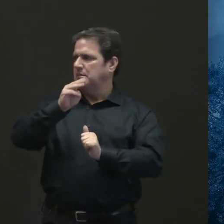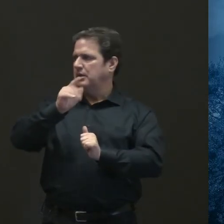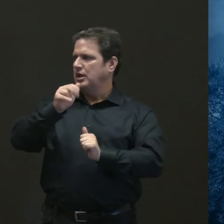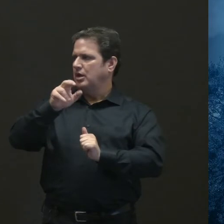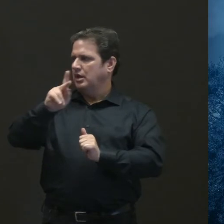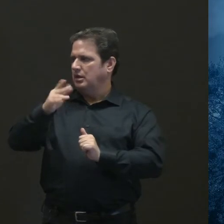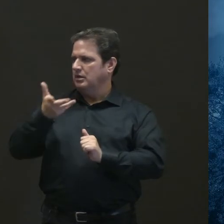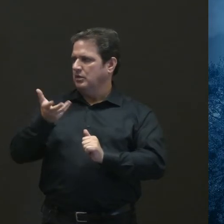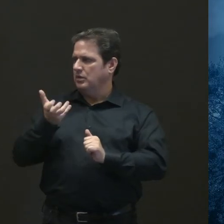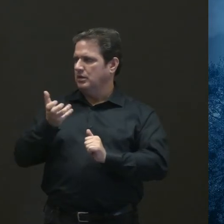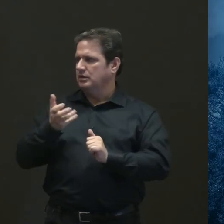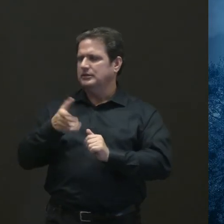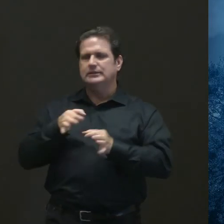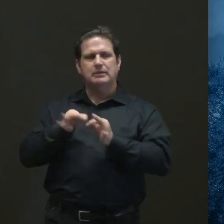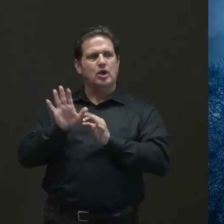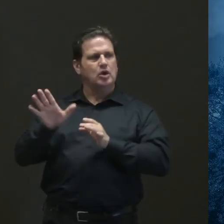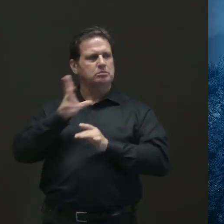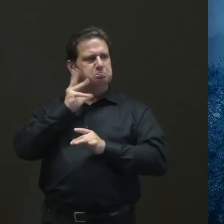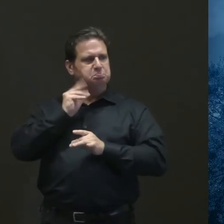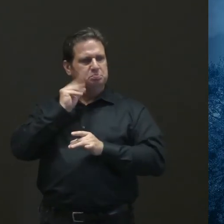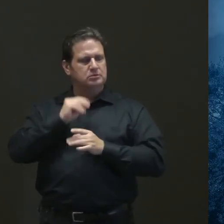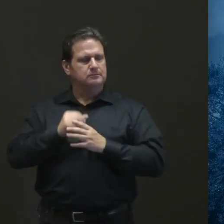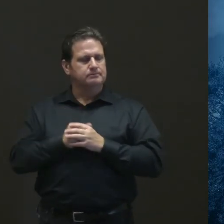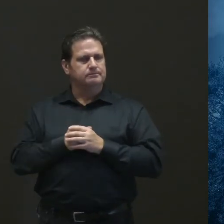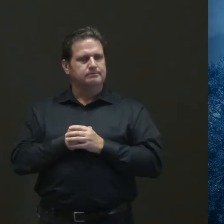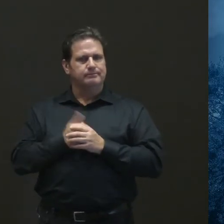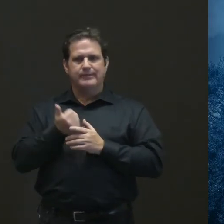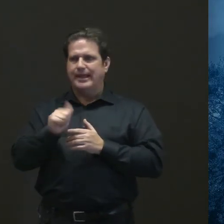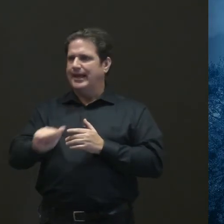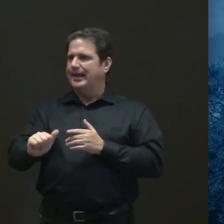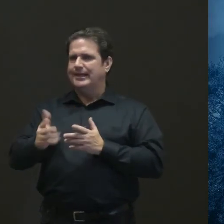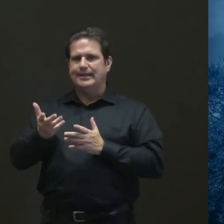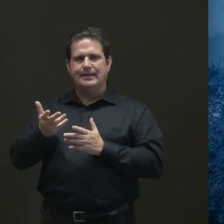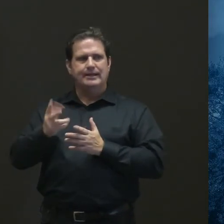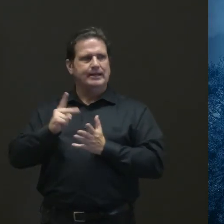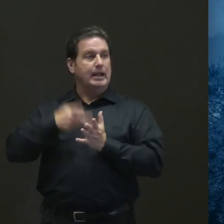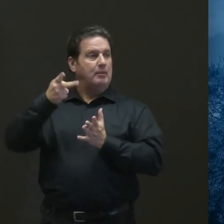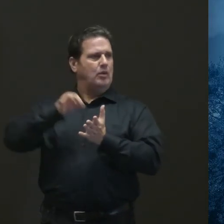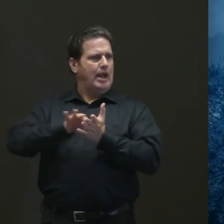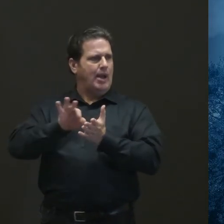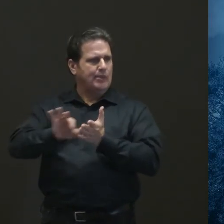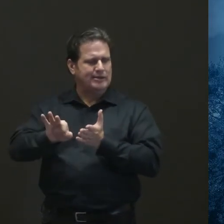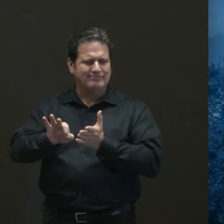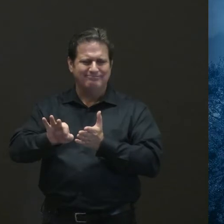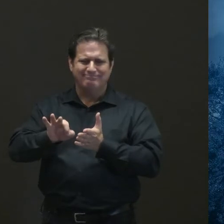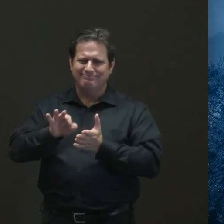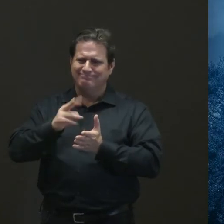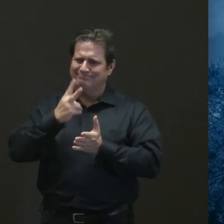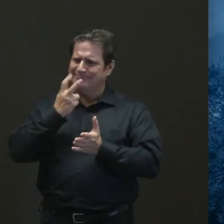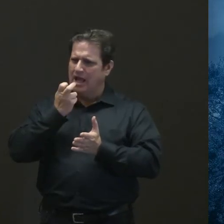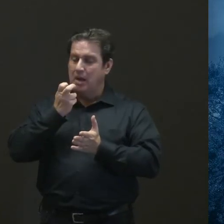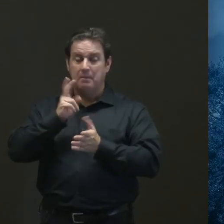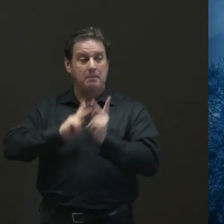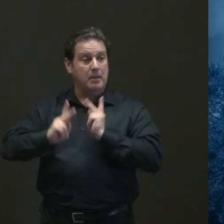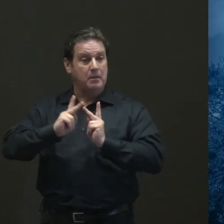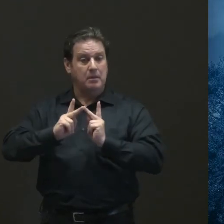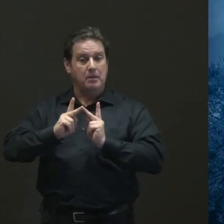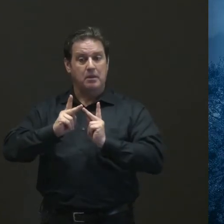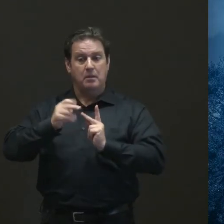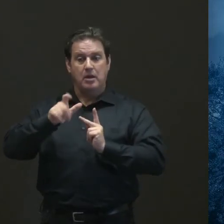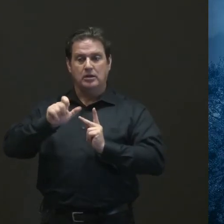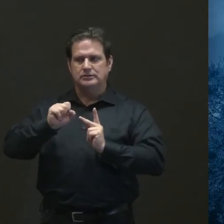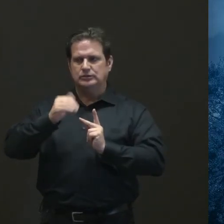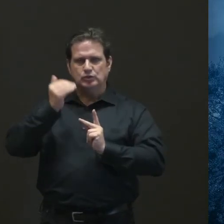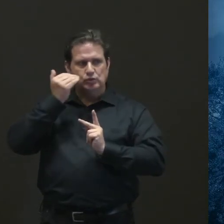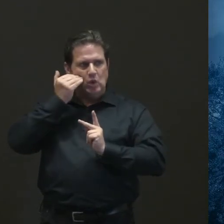if she would like, to explain her experience, that there's going to be any double counting, because the people at the polls, they